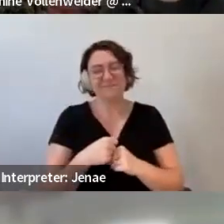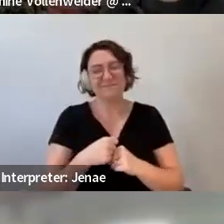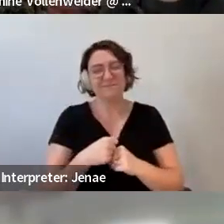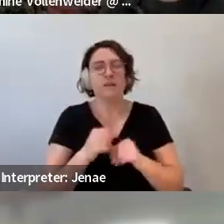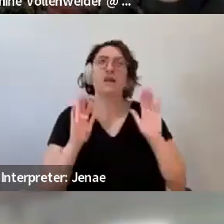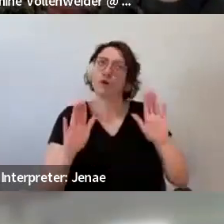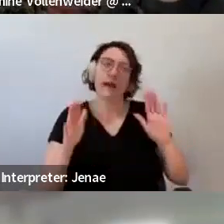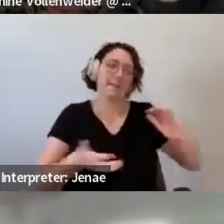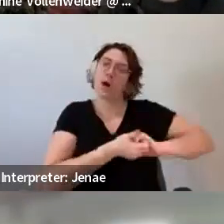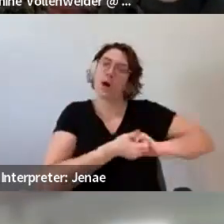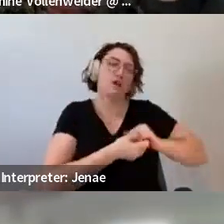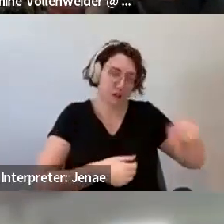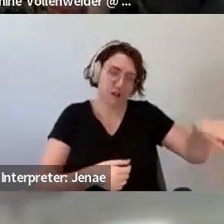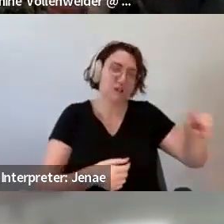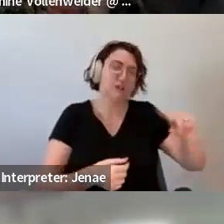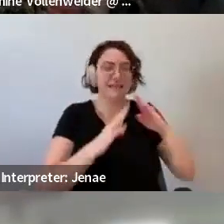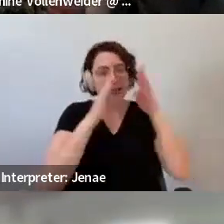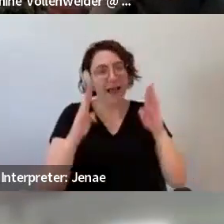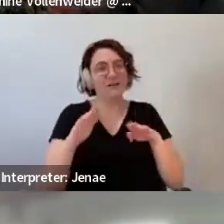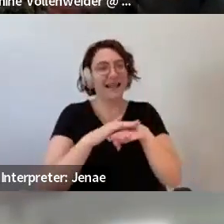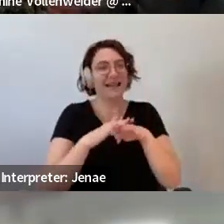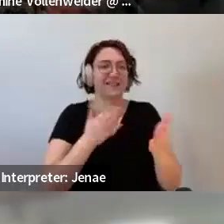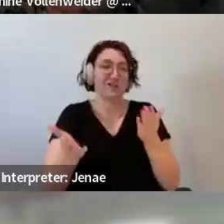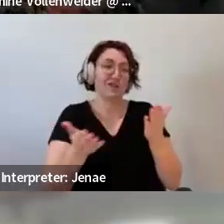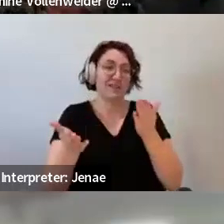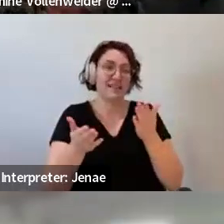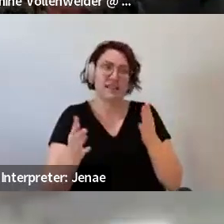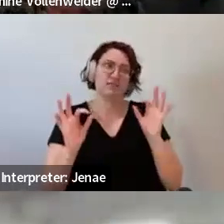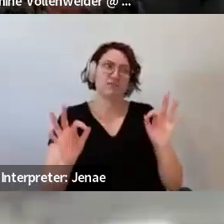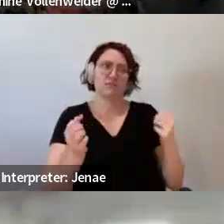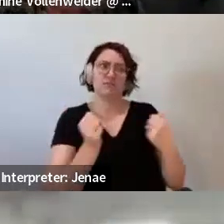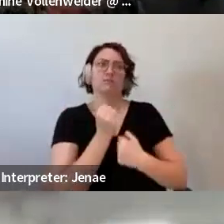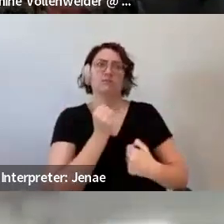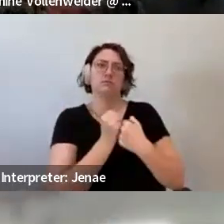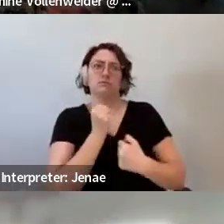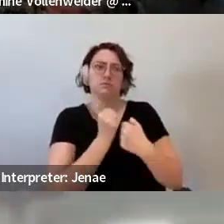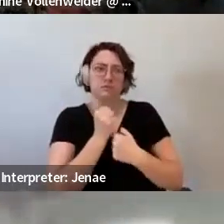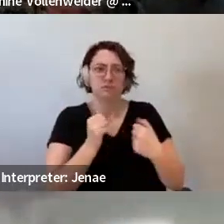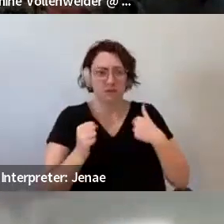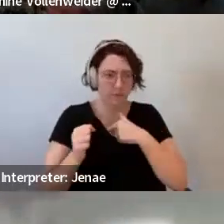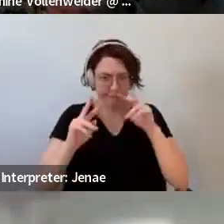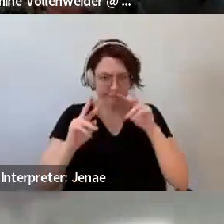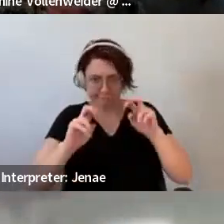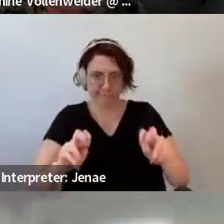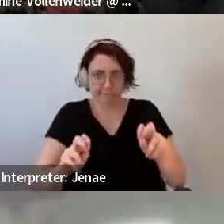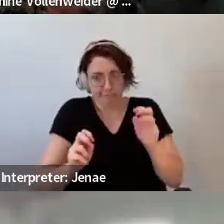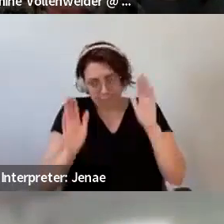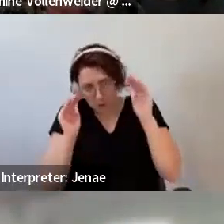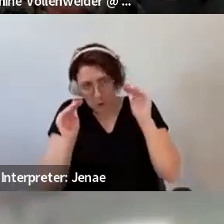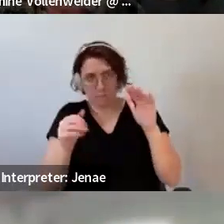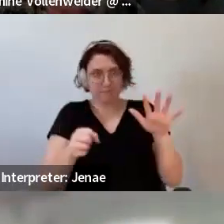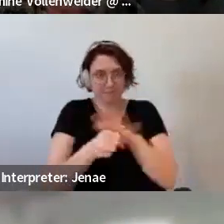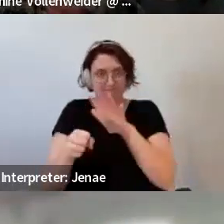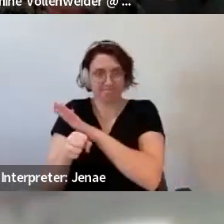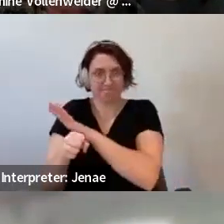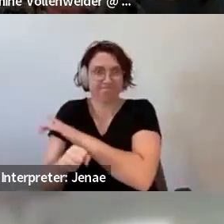partners that we work with. Our housing access services really support us as we look at getting all of these projects filled with